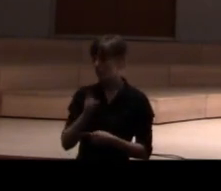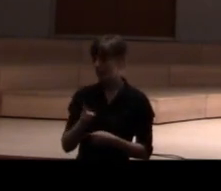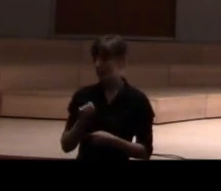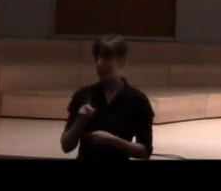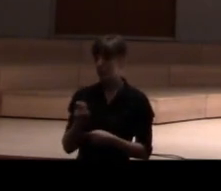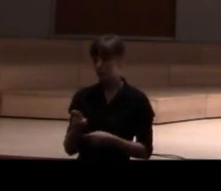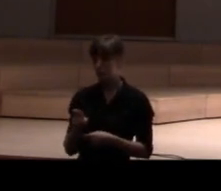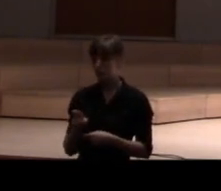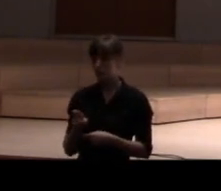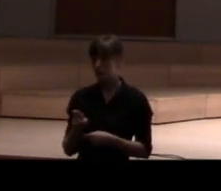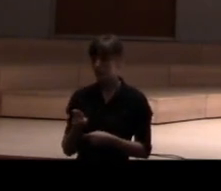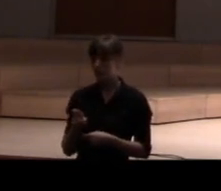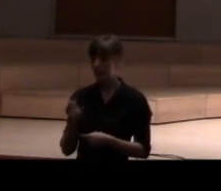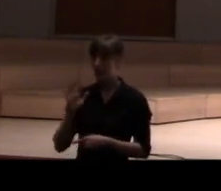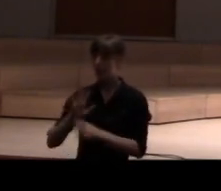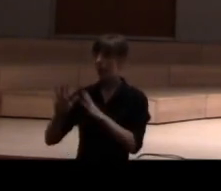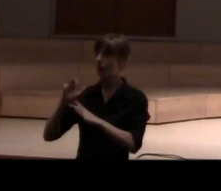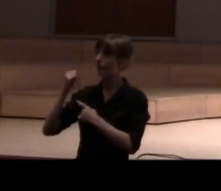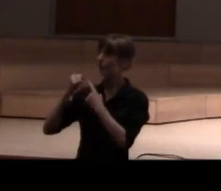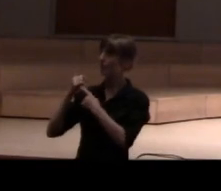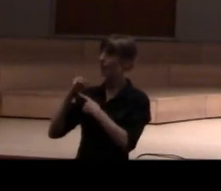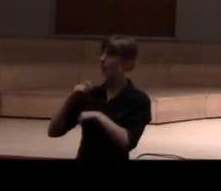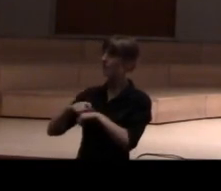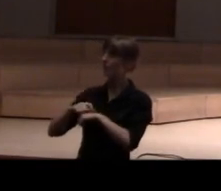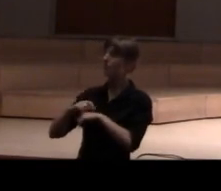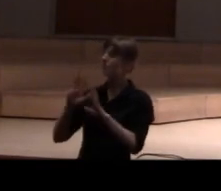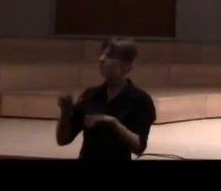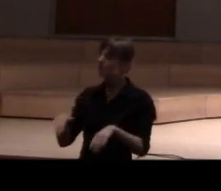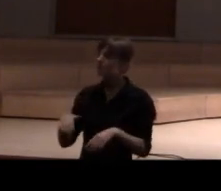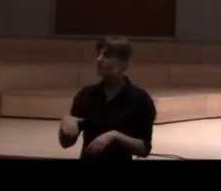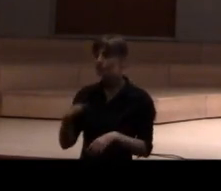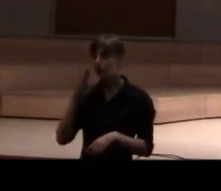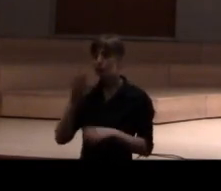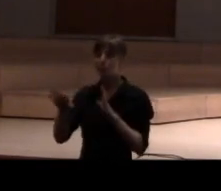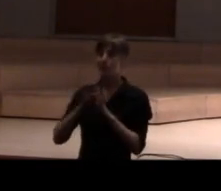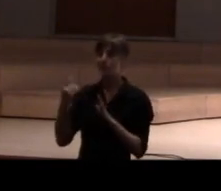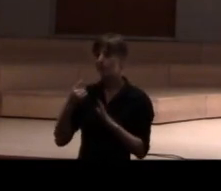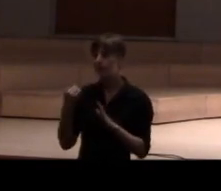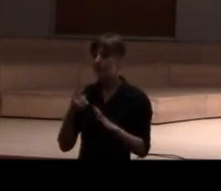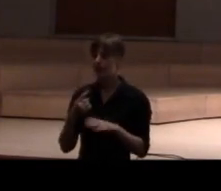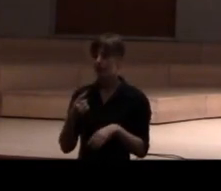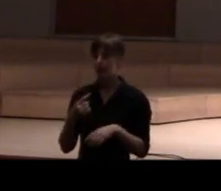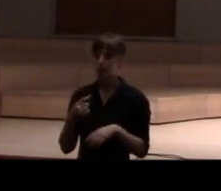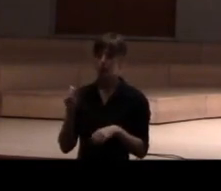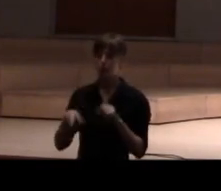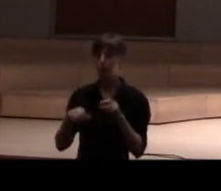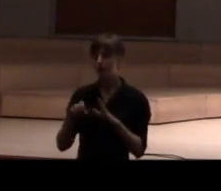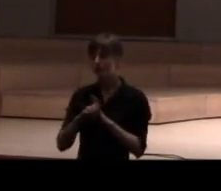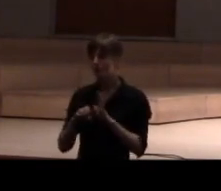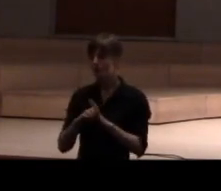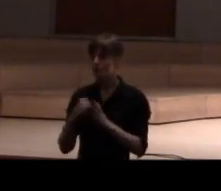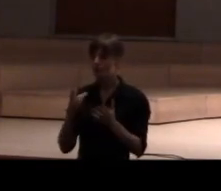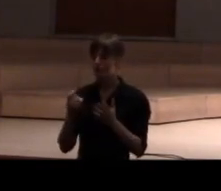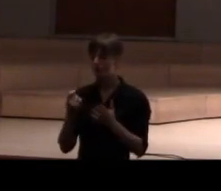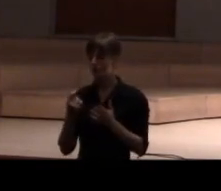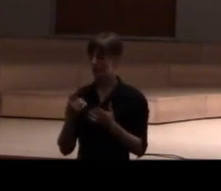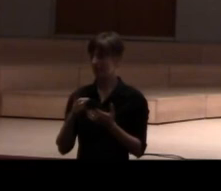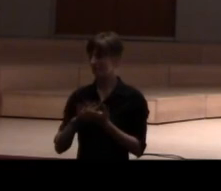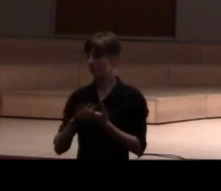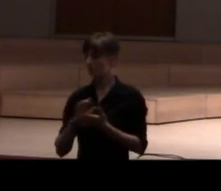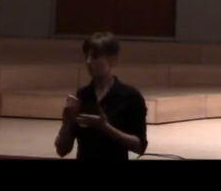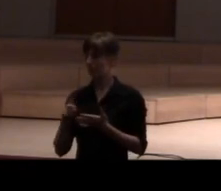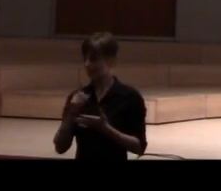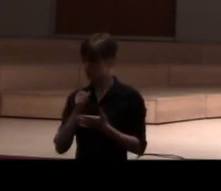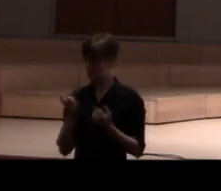like, can I think of a time? And of course, you know, you come up with something and you, you know, throw in some examples that are maybe a little bit sketchy as to whether they